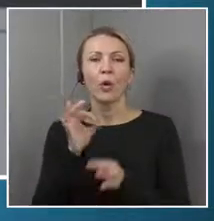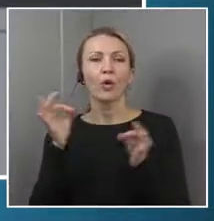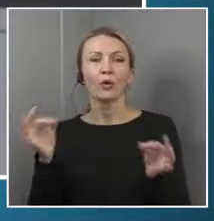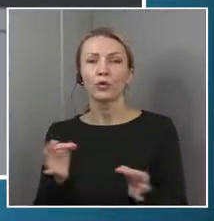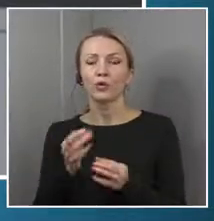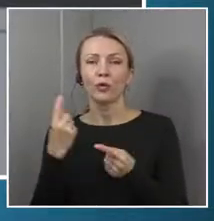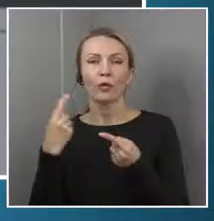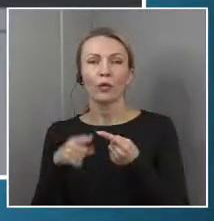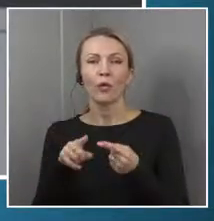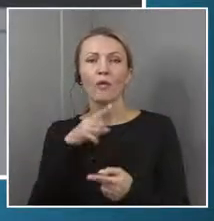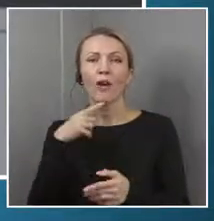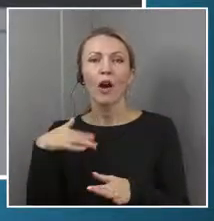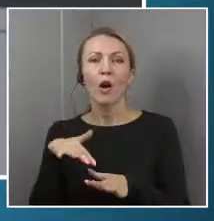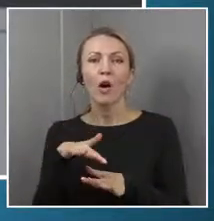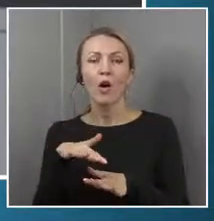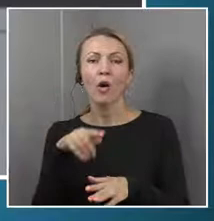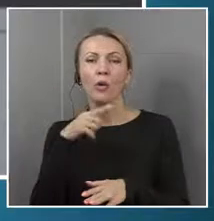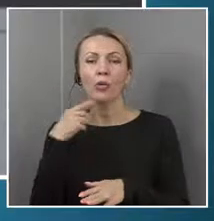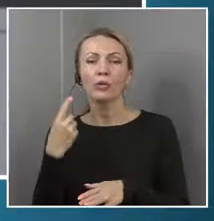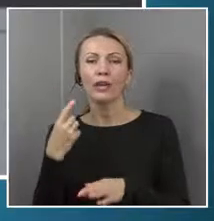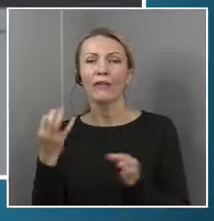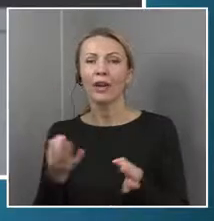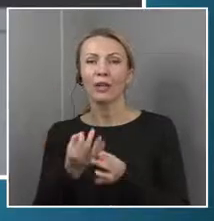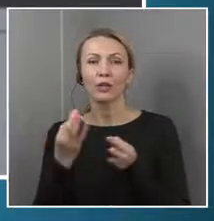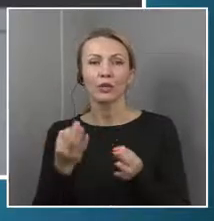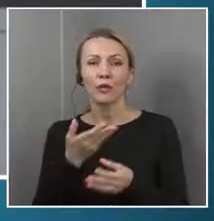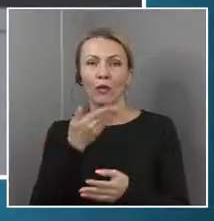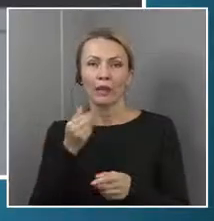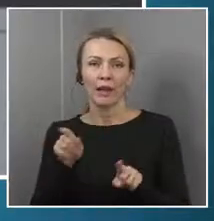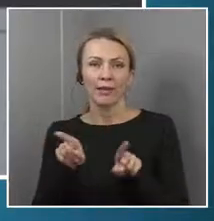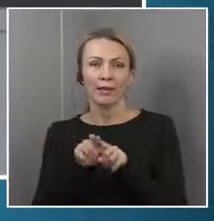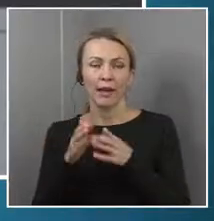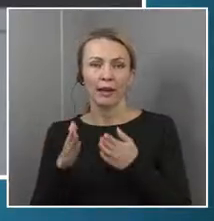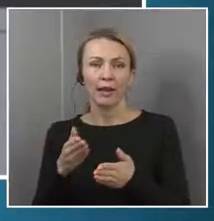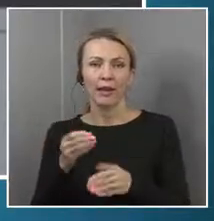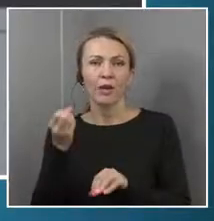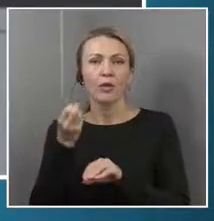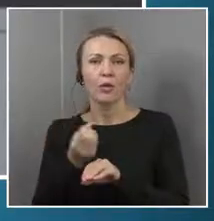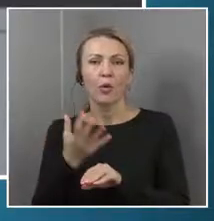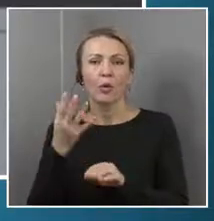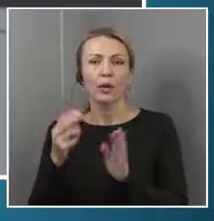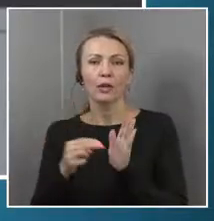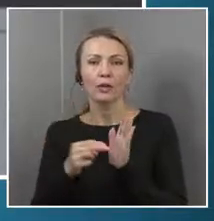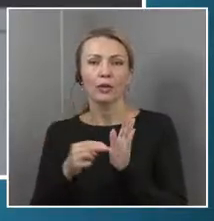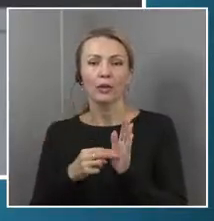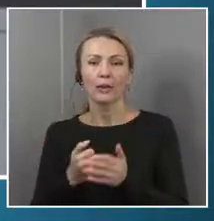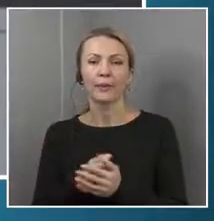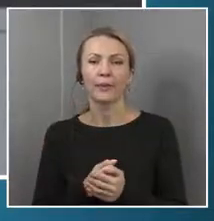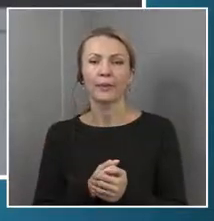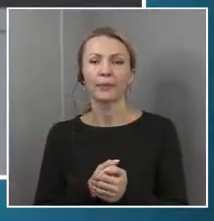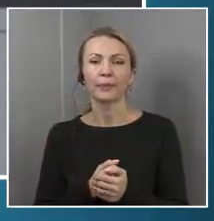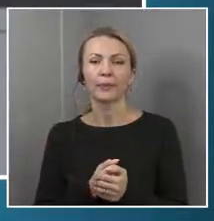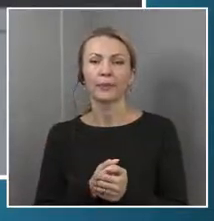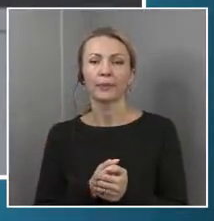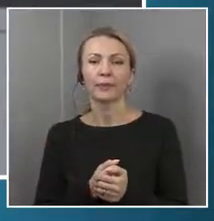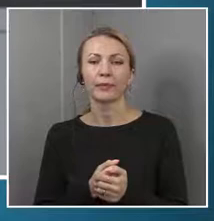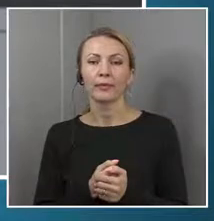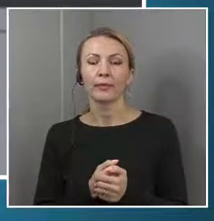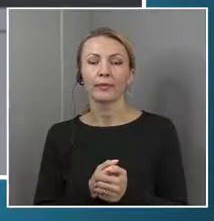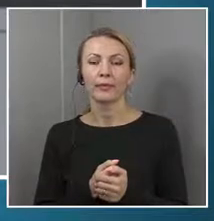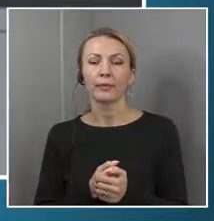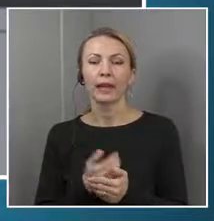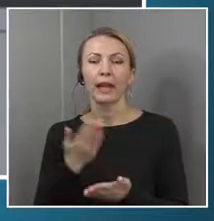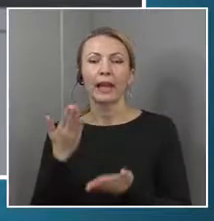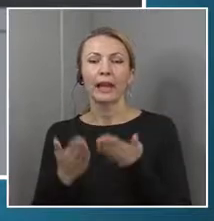or Lisitsky, but nothing else. You can't buy anything Russian there. And what if